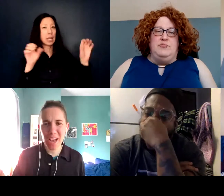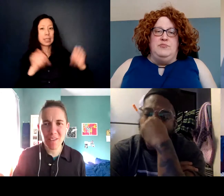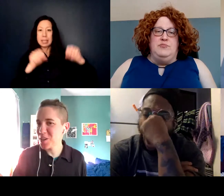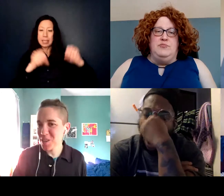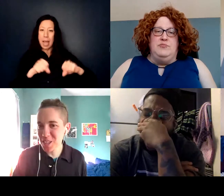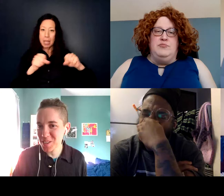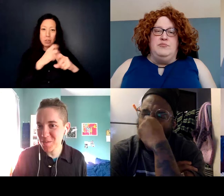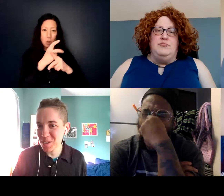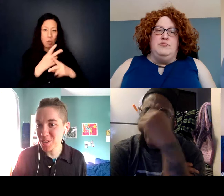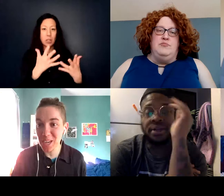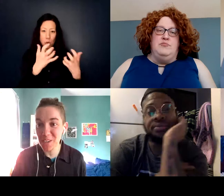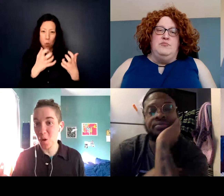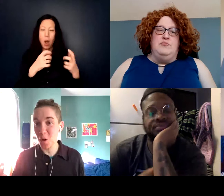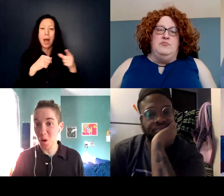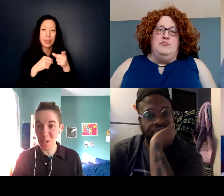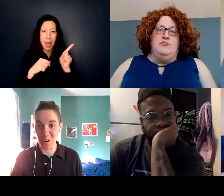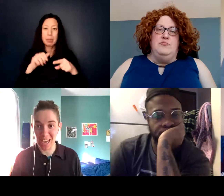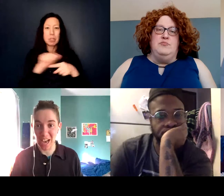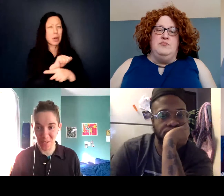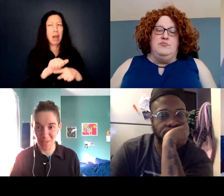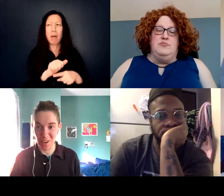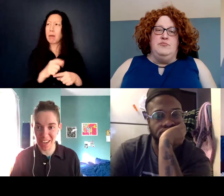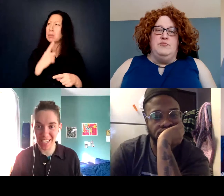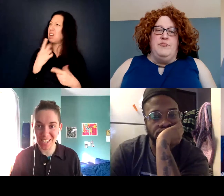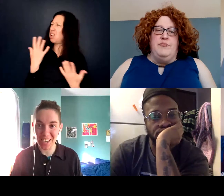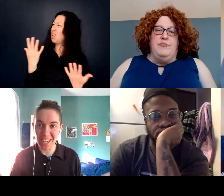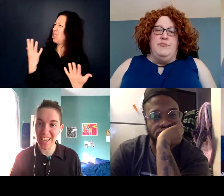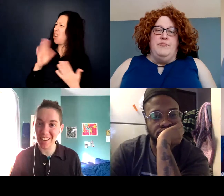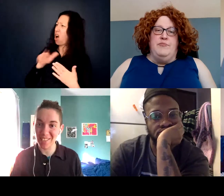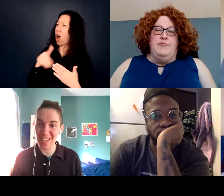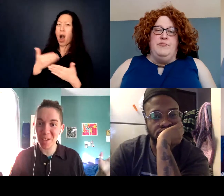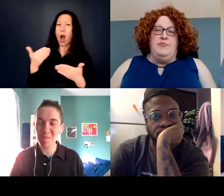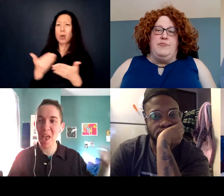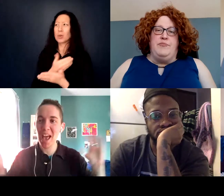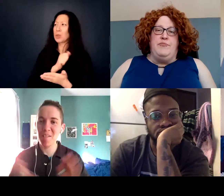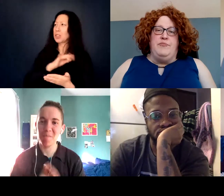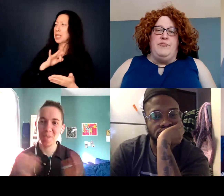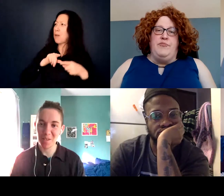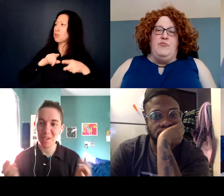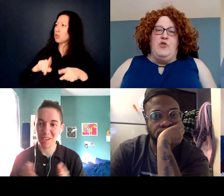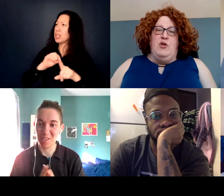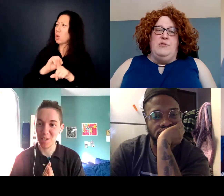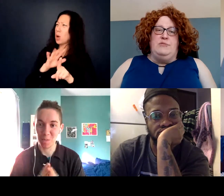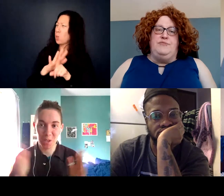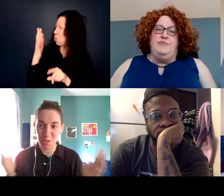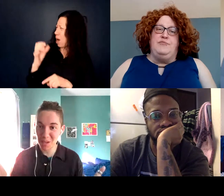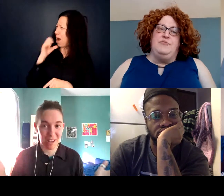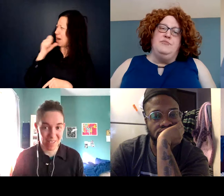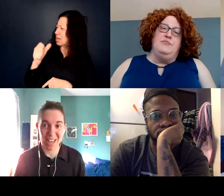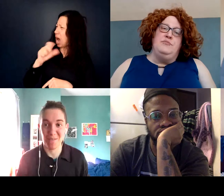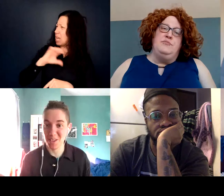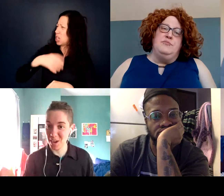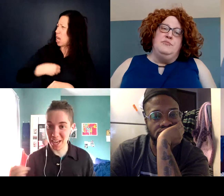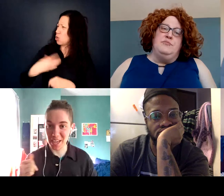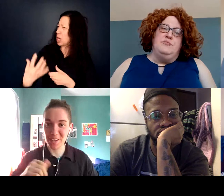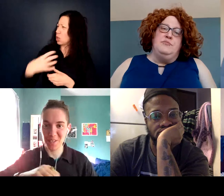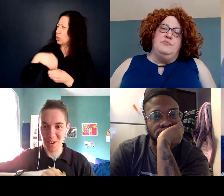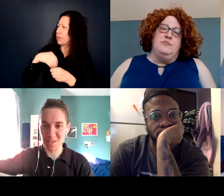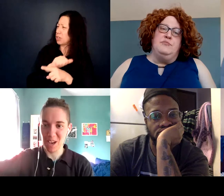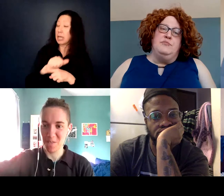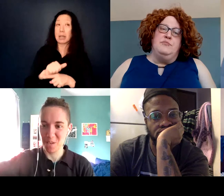why don't we have gender inclusivity training for all of our new staff at orientation? And I was like, it's a great question. It's because we don't have any